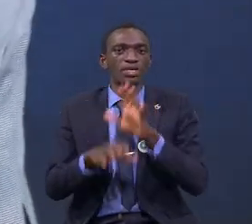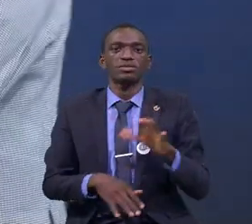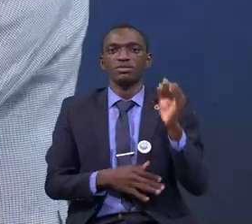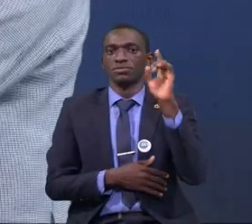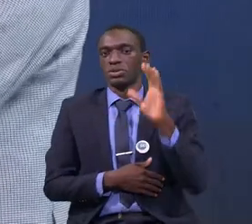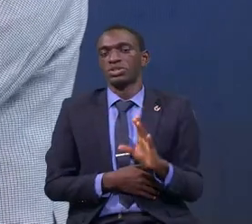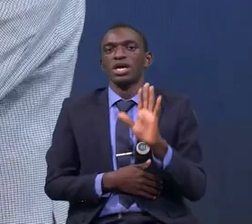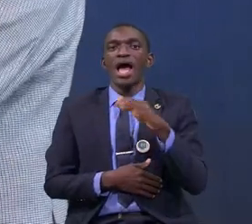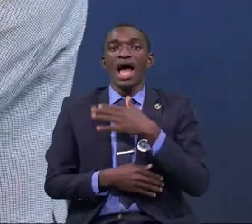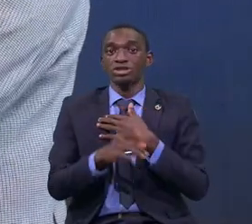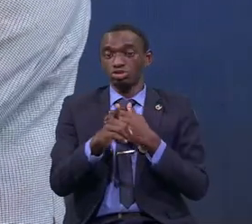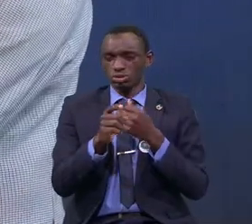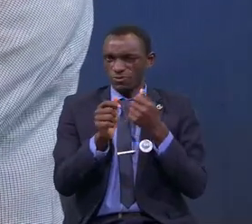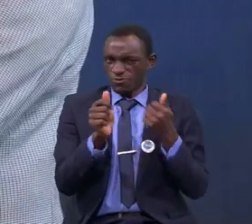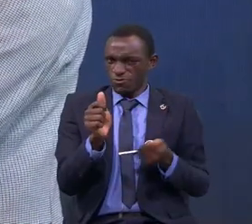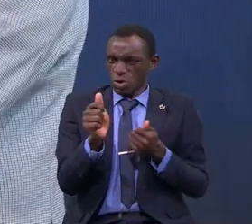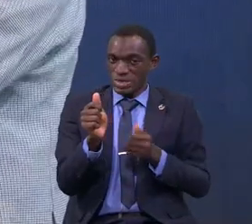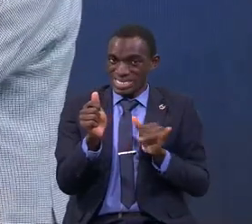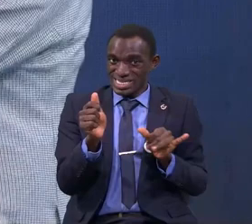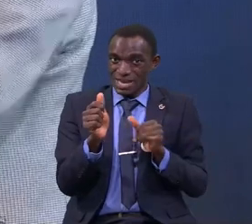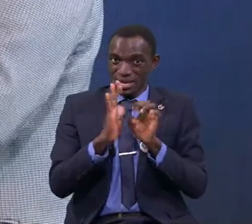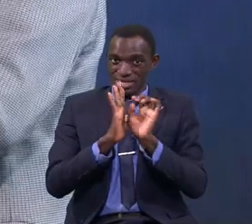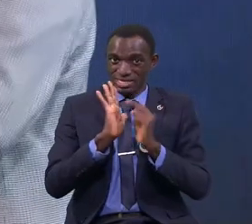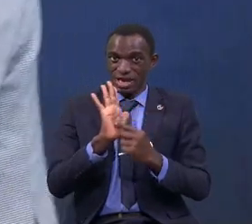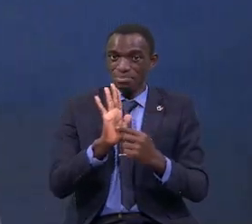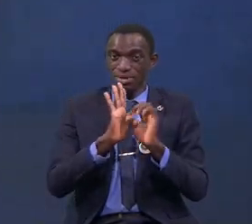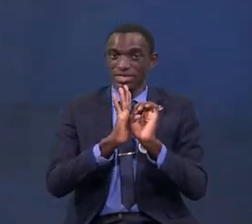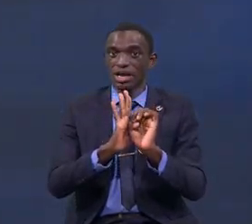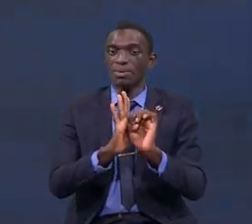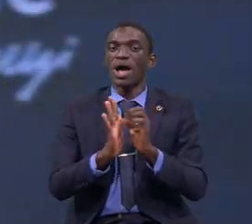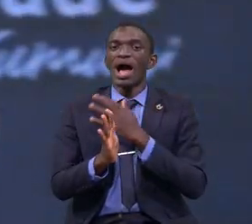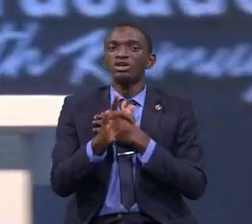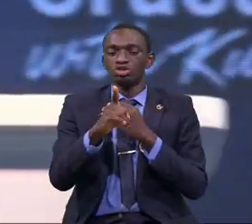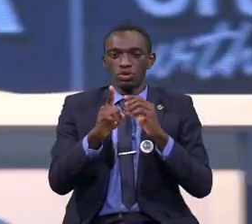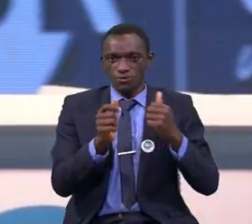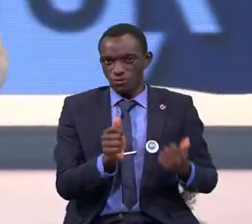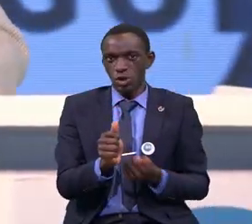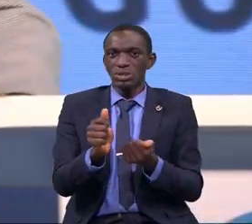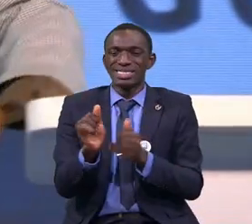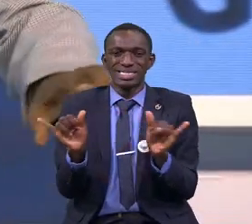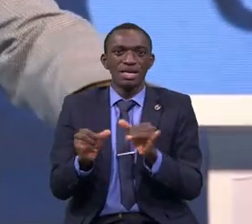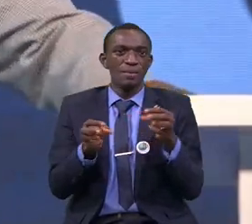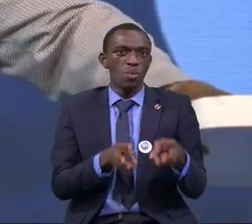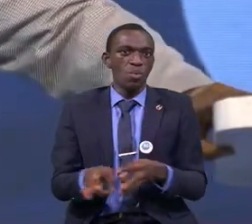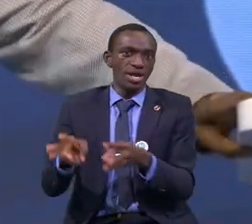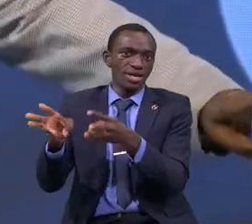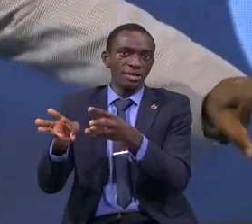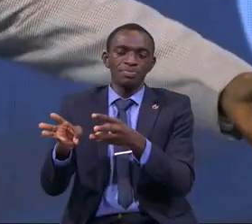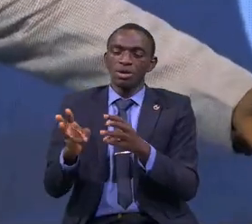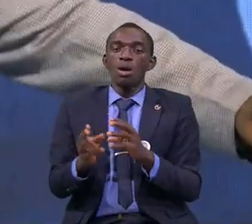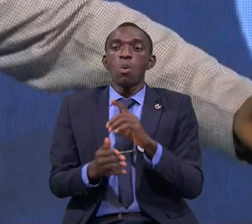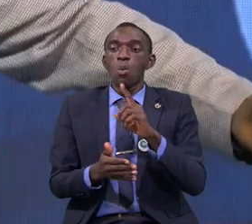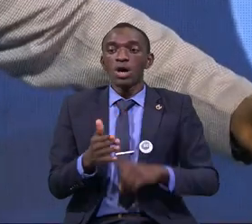And you follow the same path. And you go the same way. What they partook